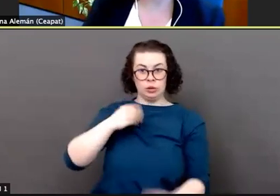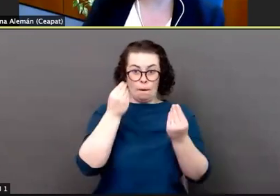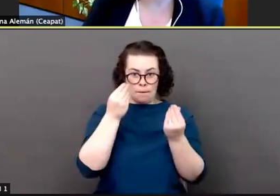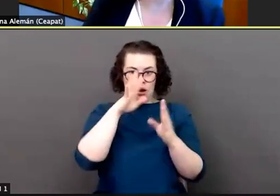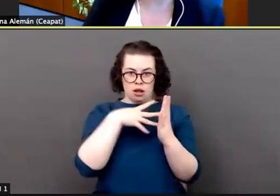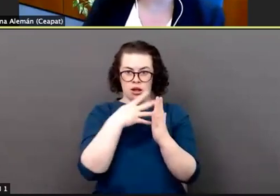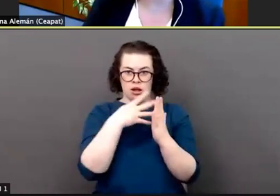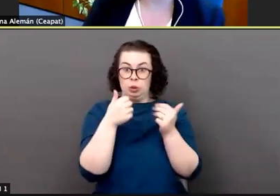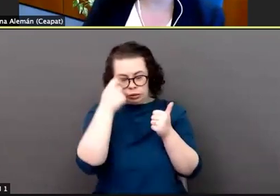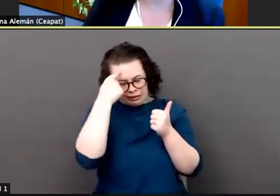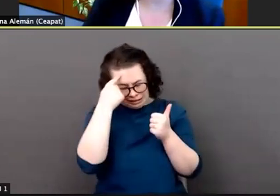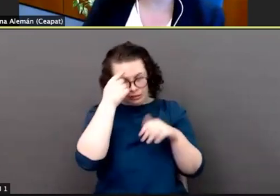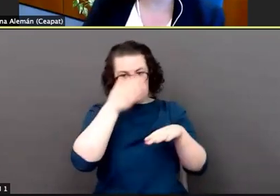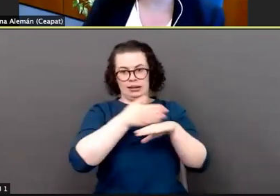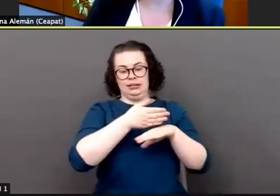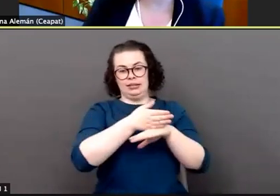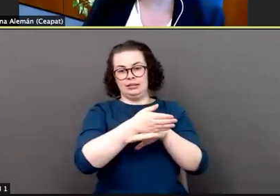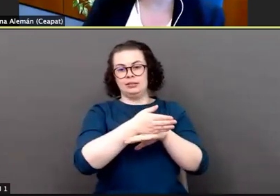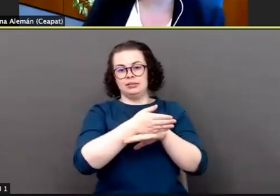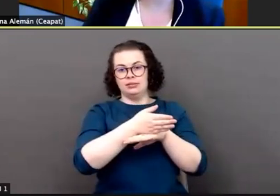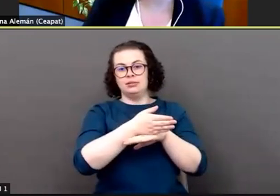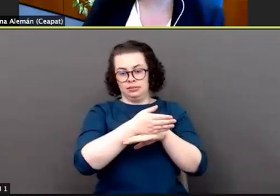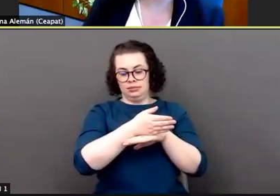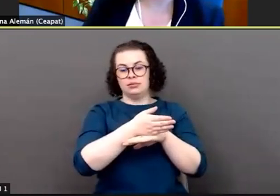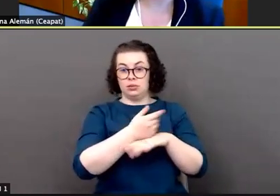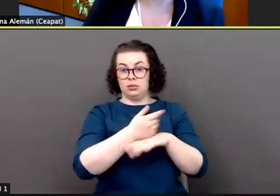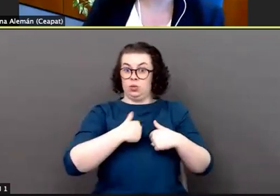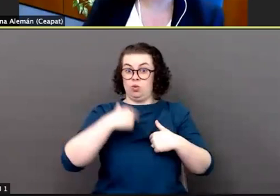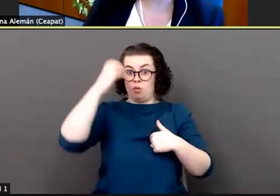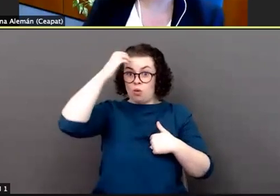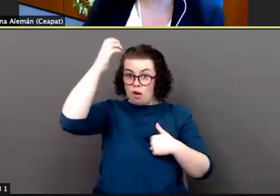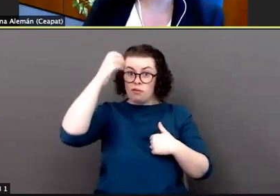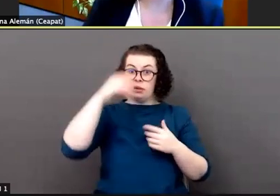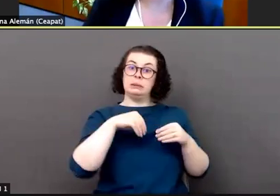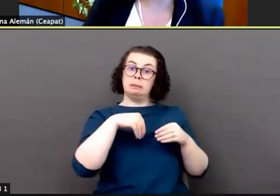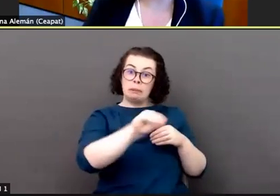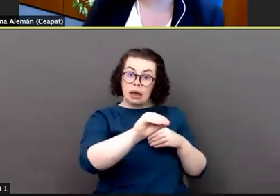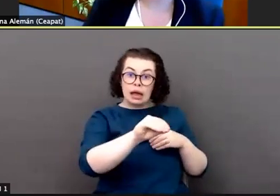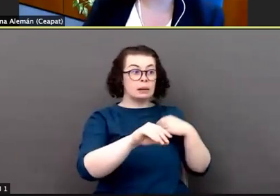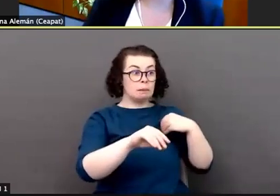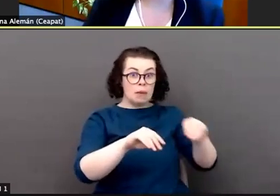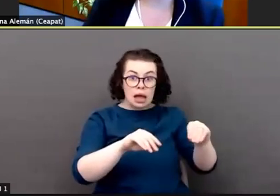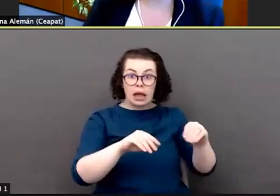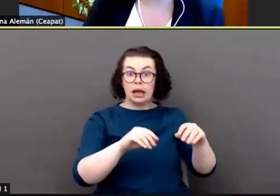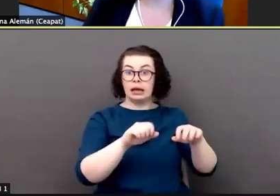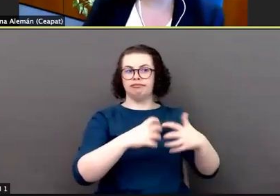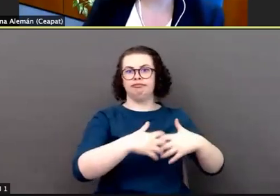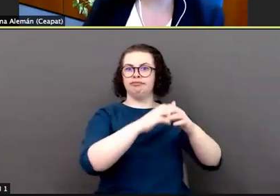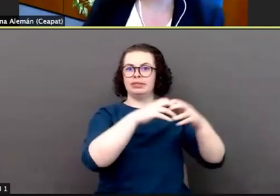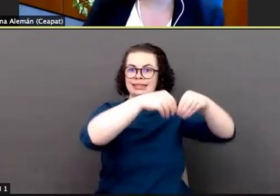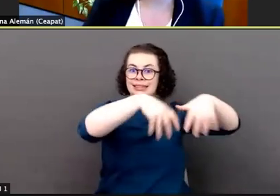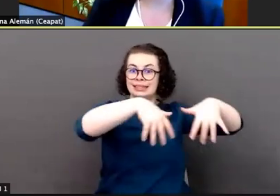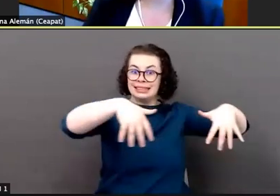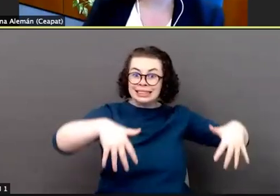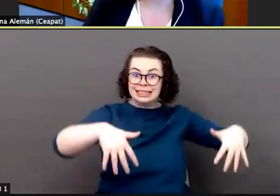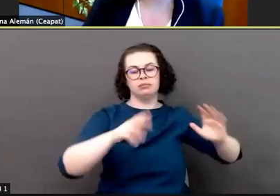the purchase of accessible goods, services, and infrastructures is an obligation